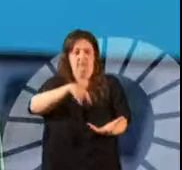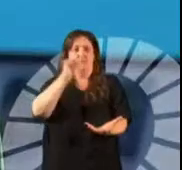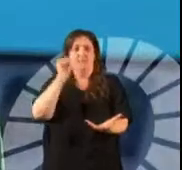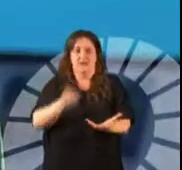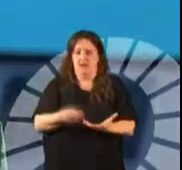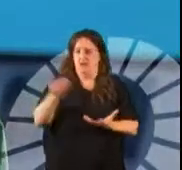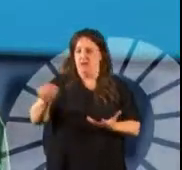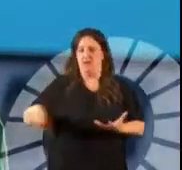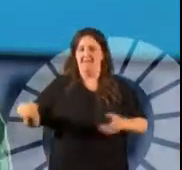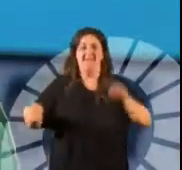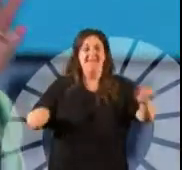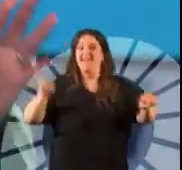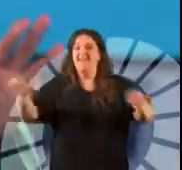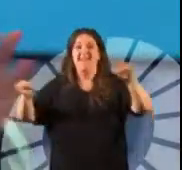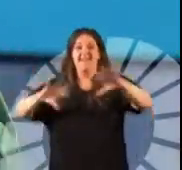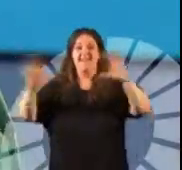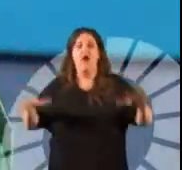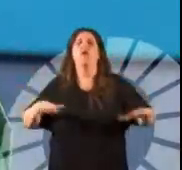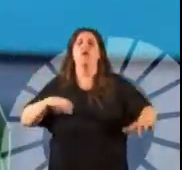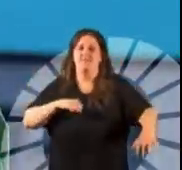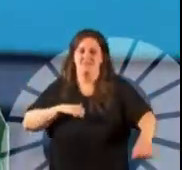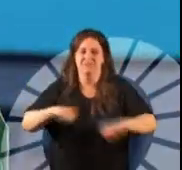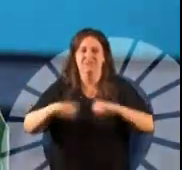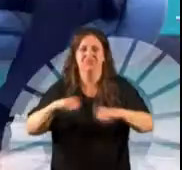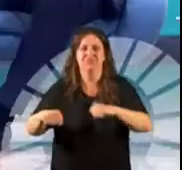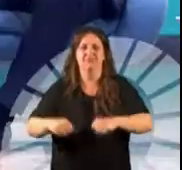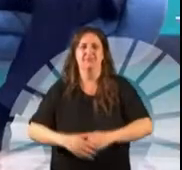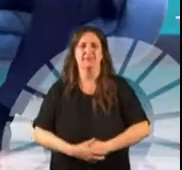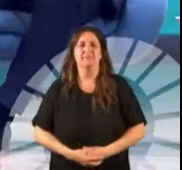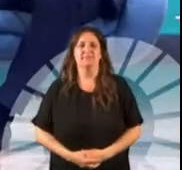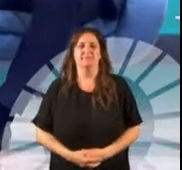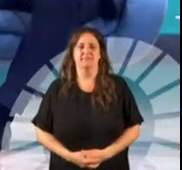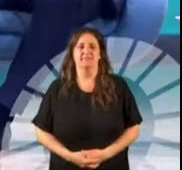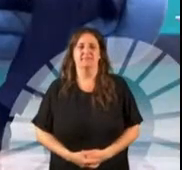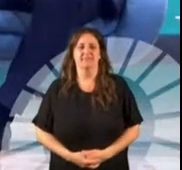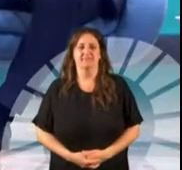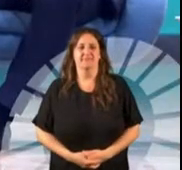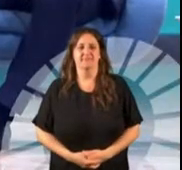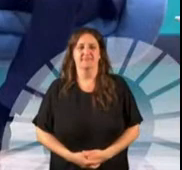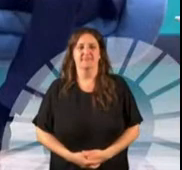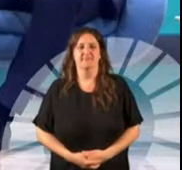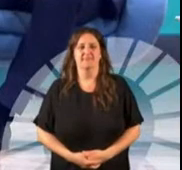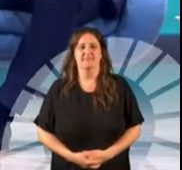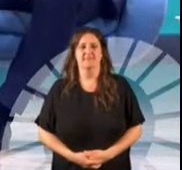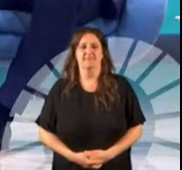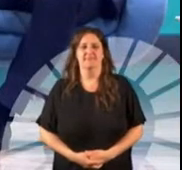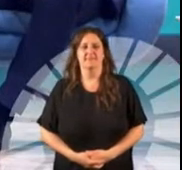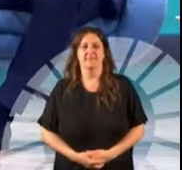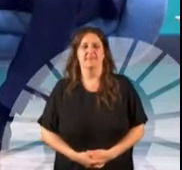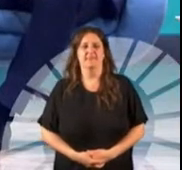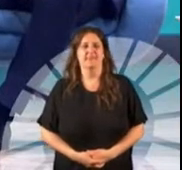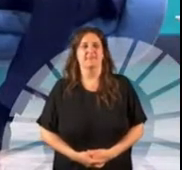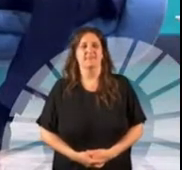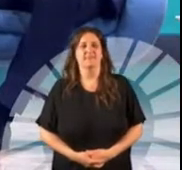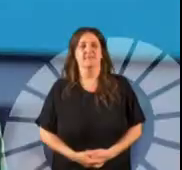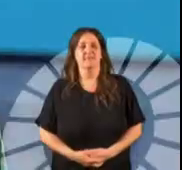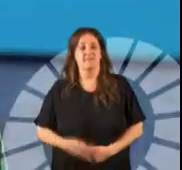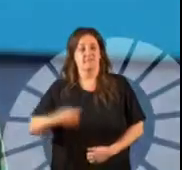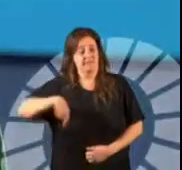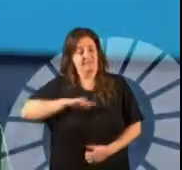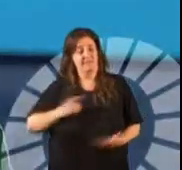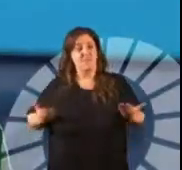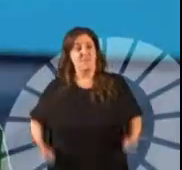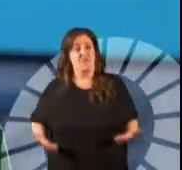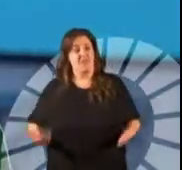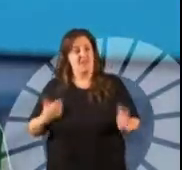And we're still counting, but maybe President Macron will have a different number than me. Private